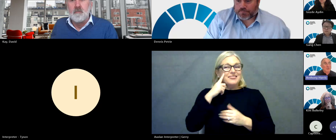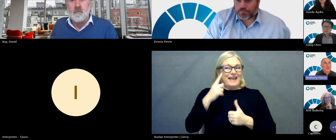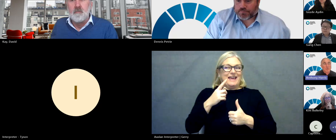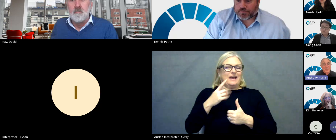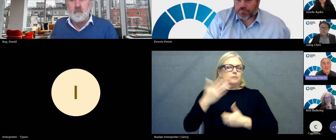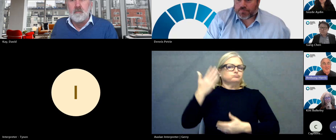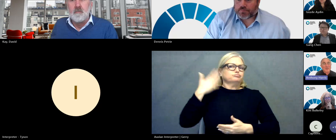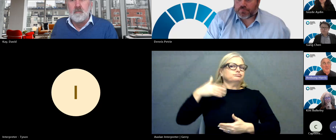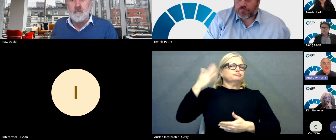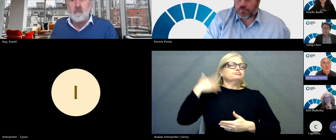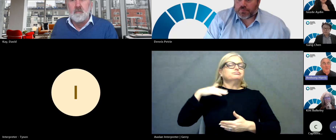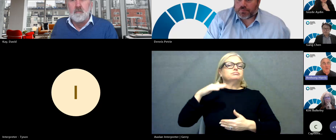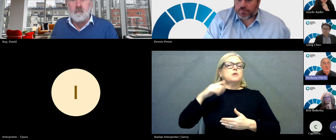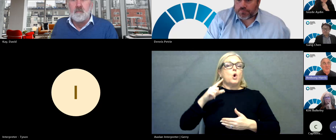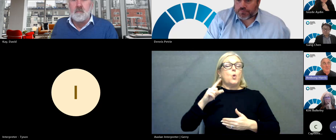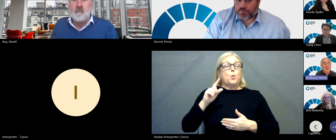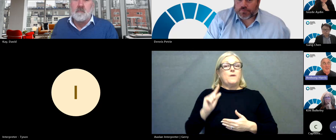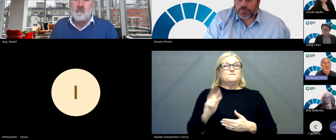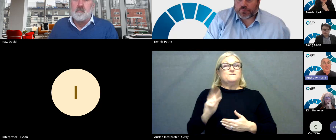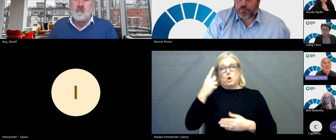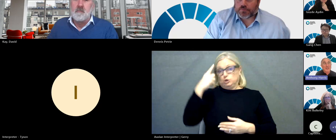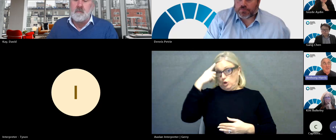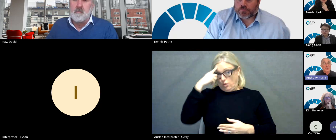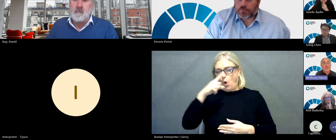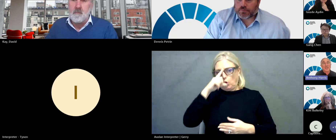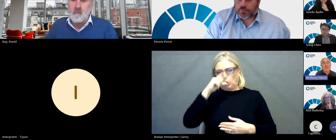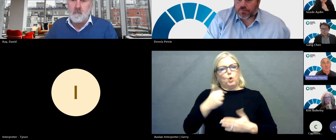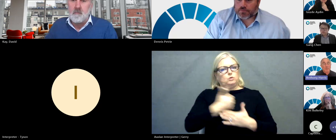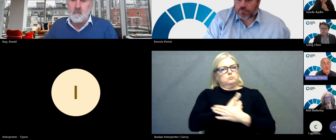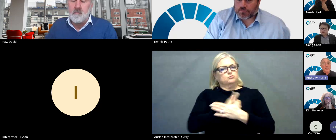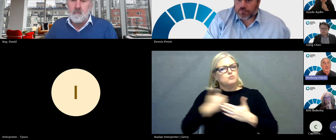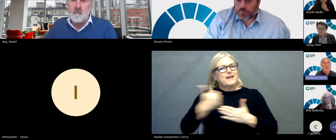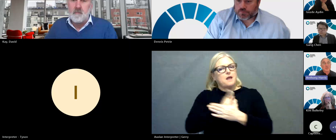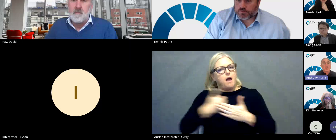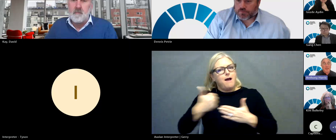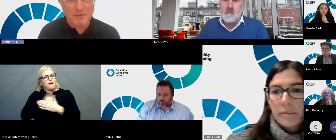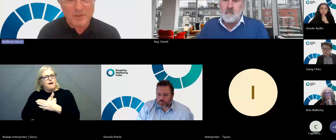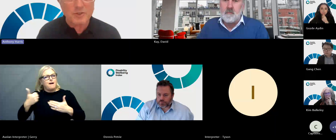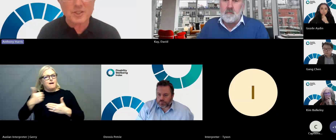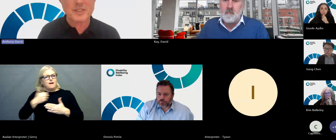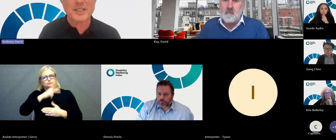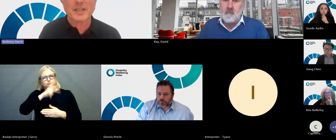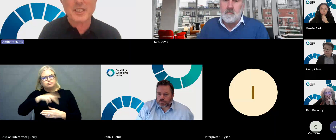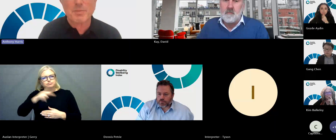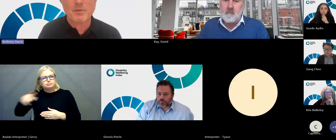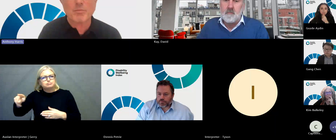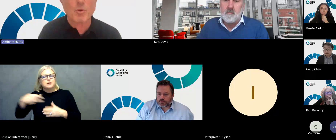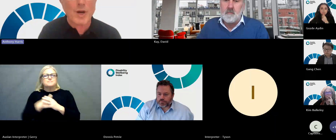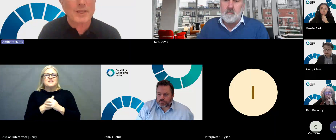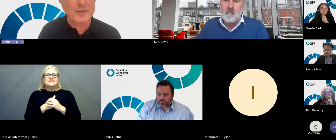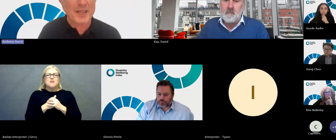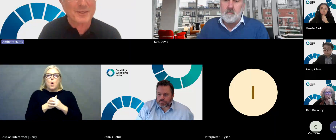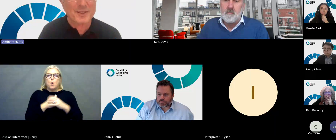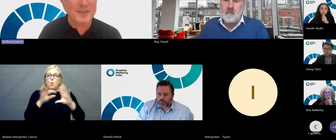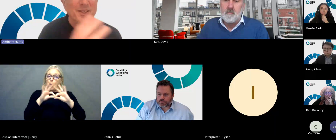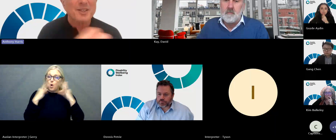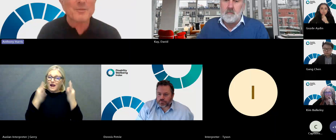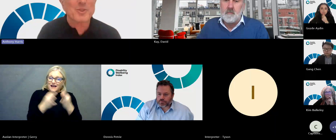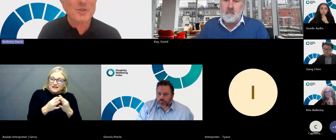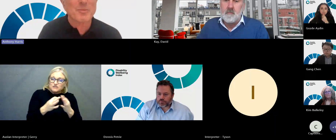could be used routinely to measure performance by agencies or providers, and not just the NDIS, but more widely than